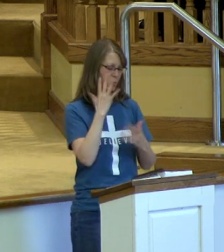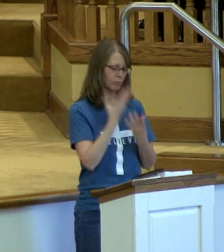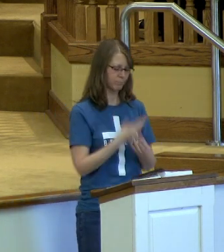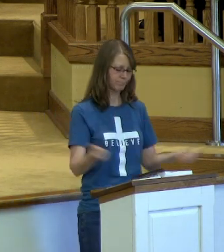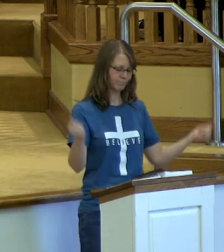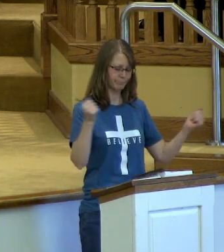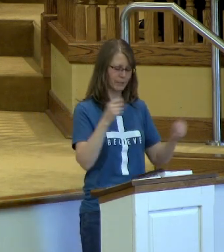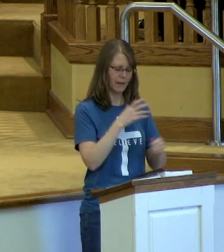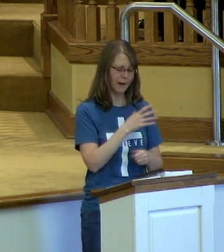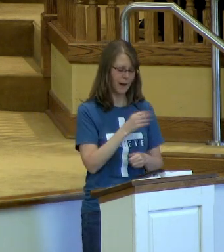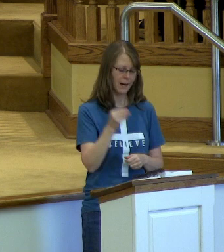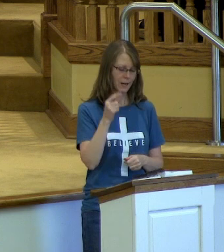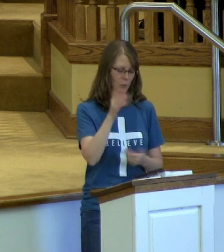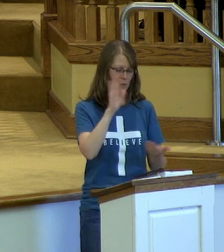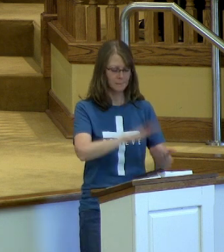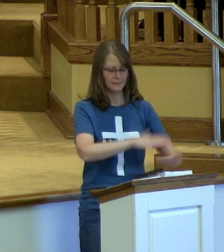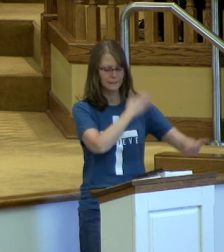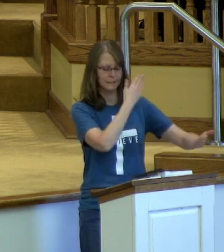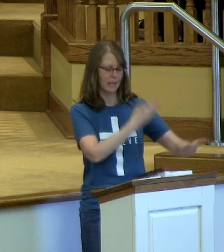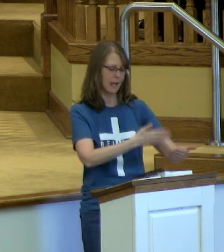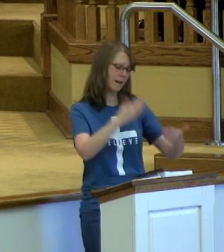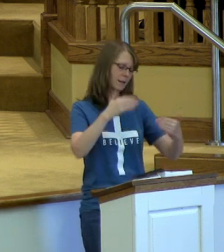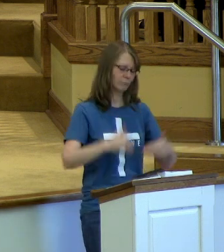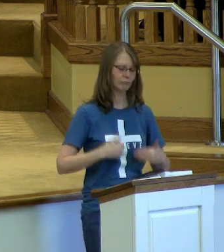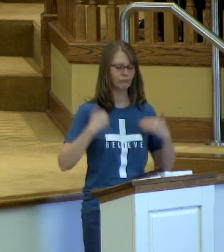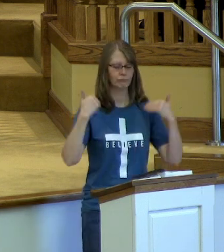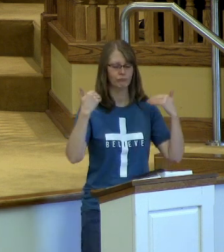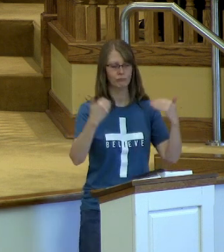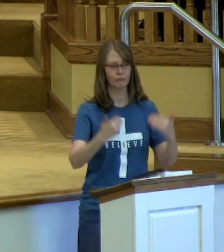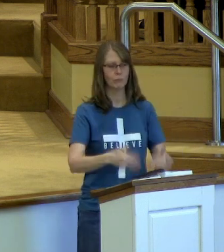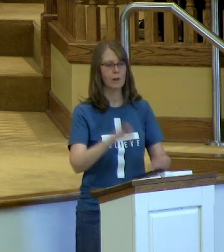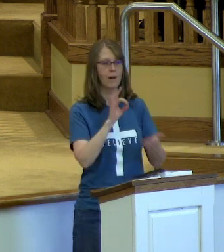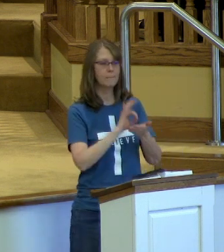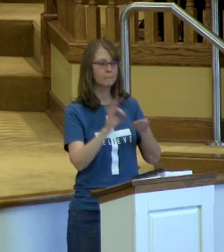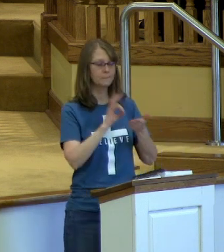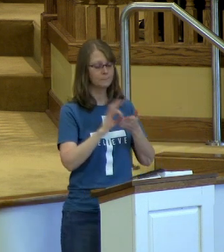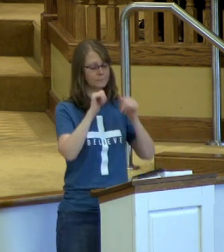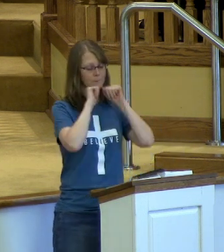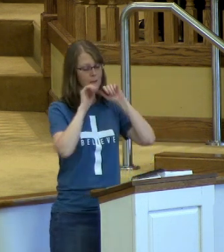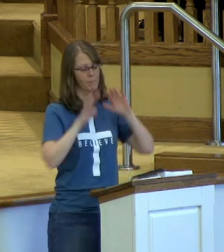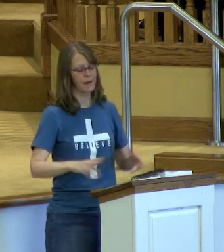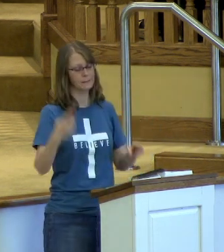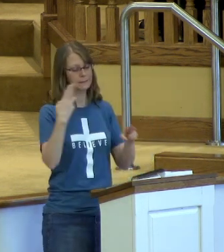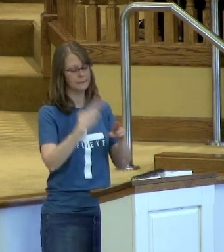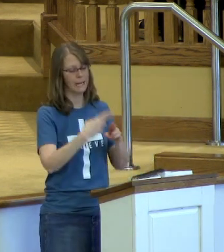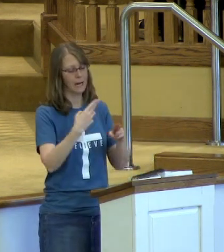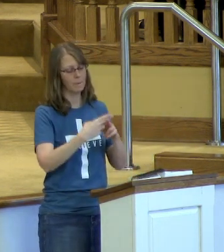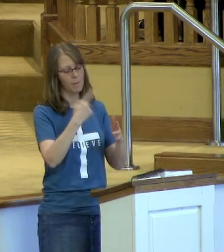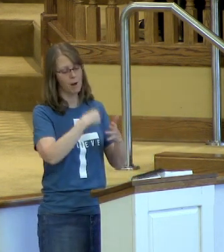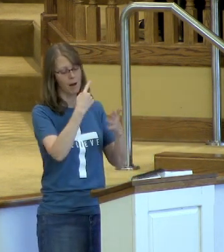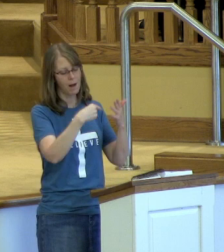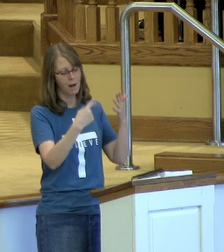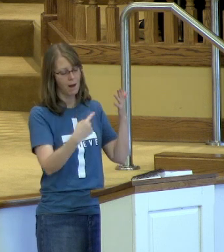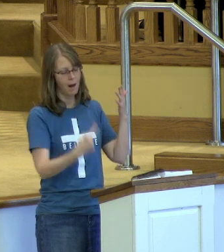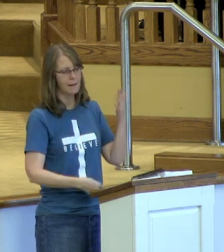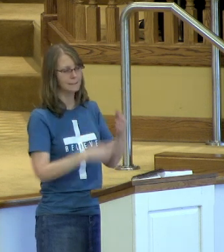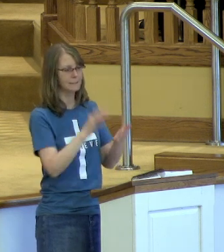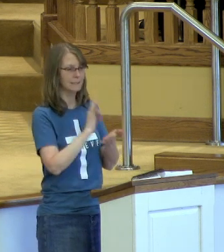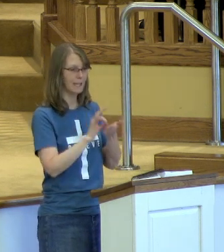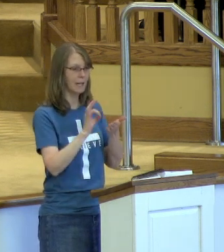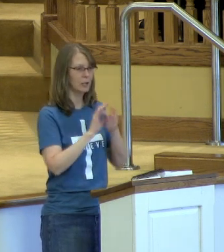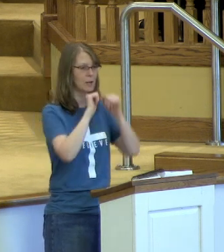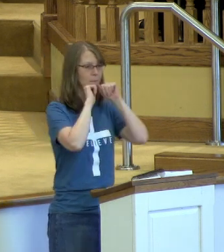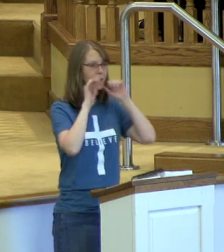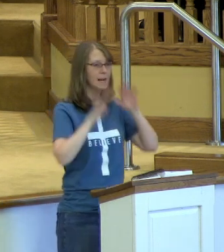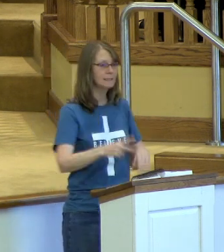will be singing as the days go by. Count your blessings, name them one by one.